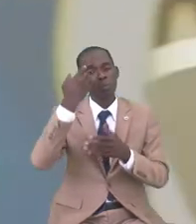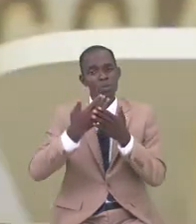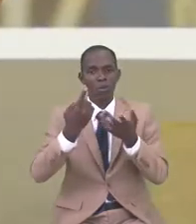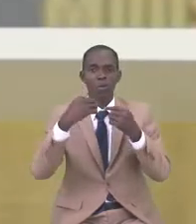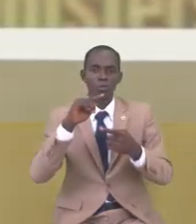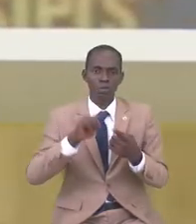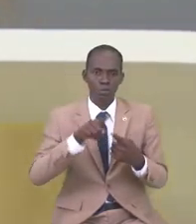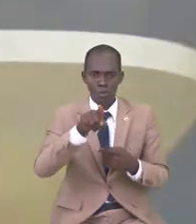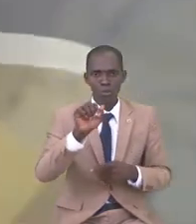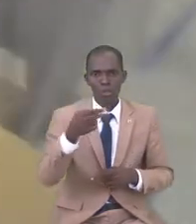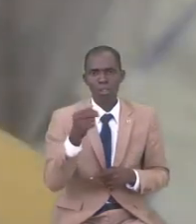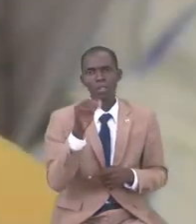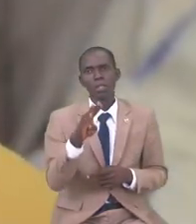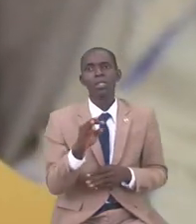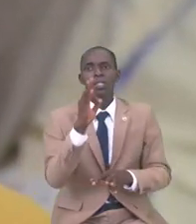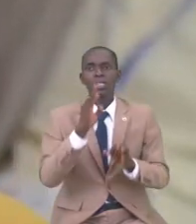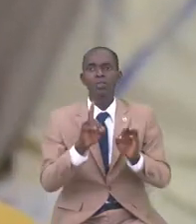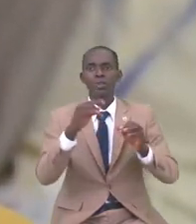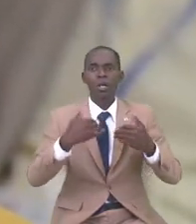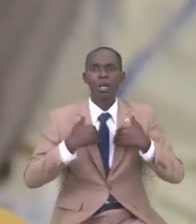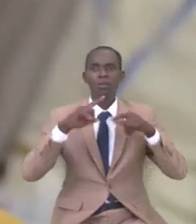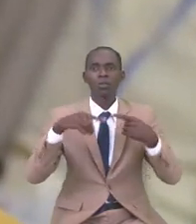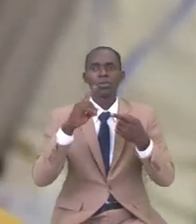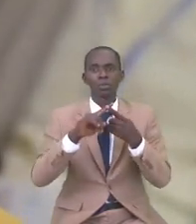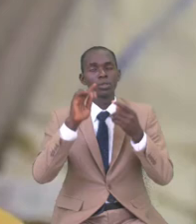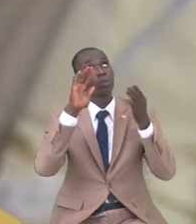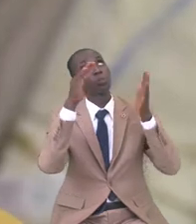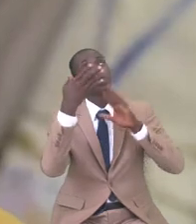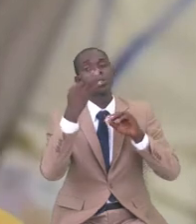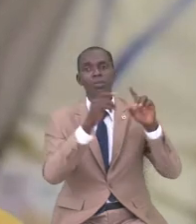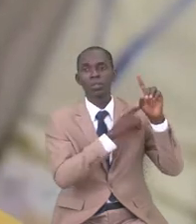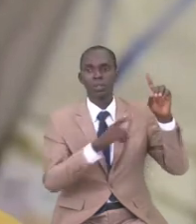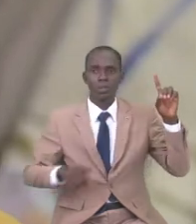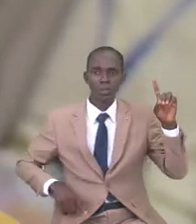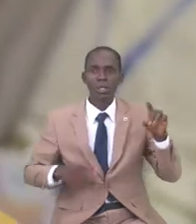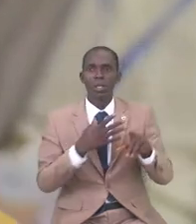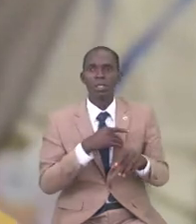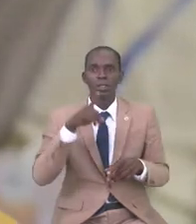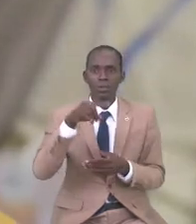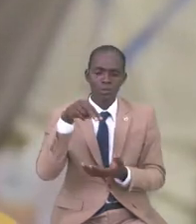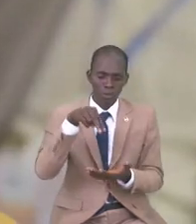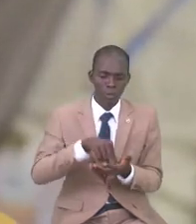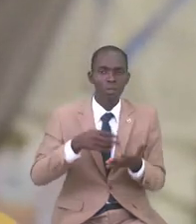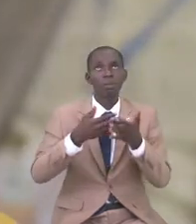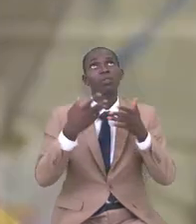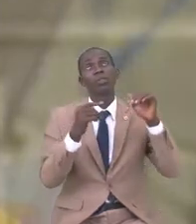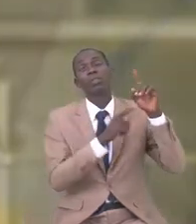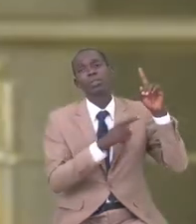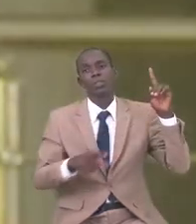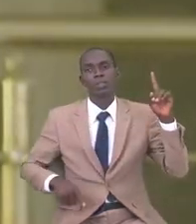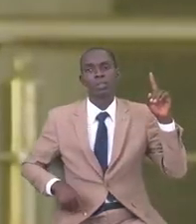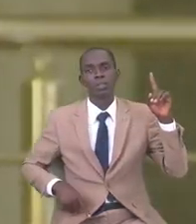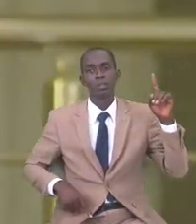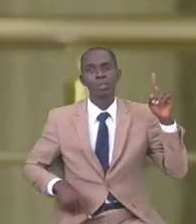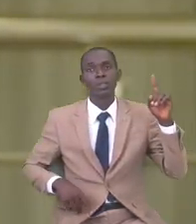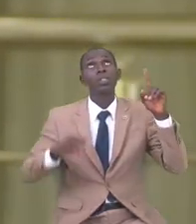have gone to the presence of the Lord and you have stood before him, is the